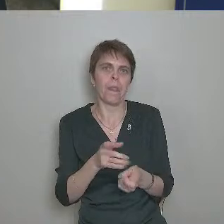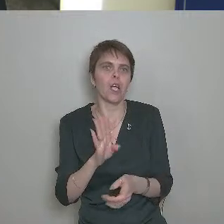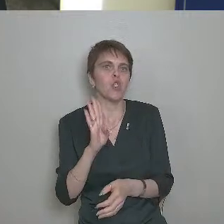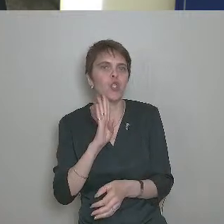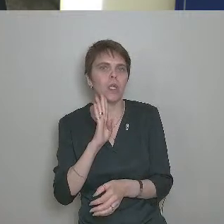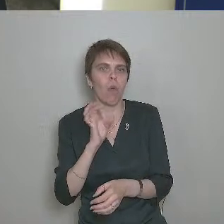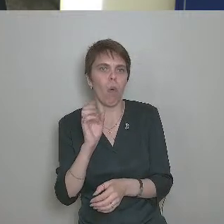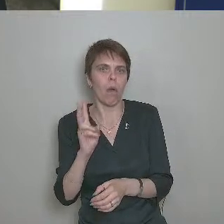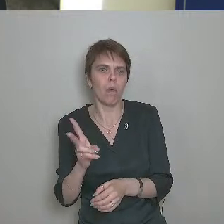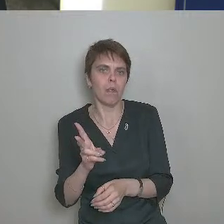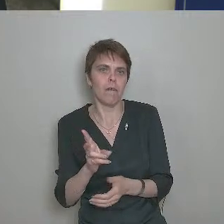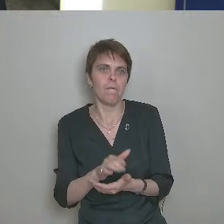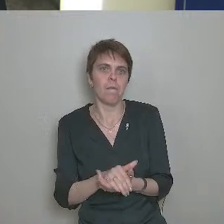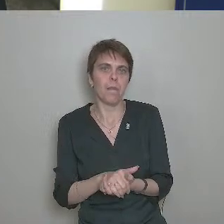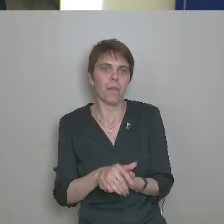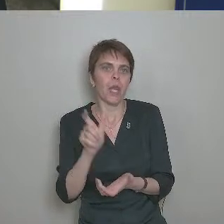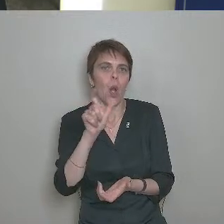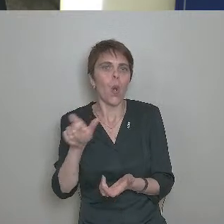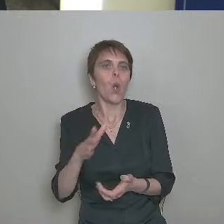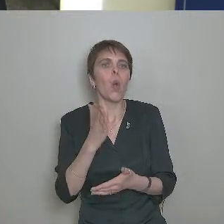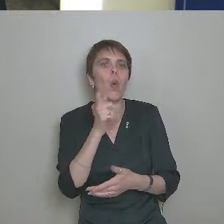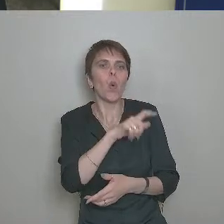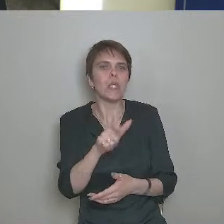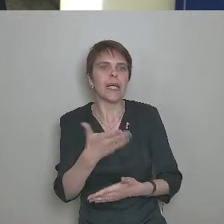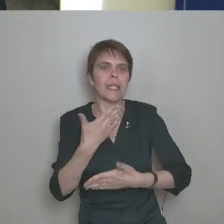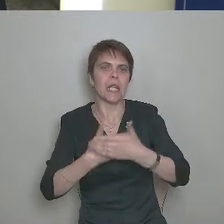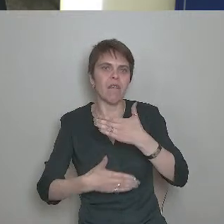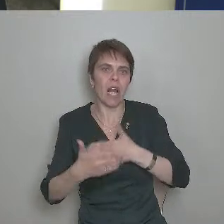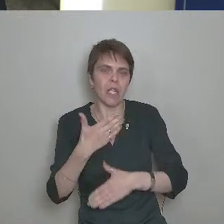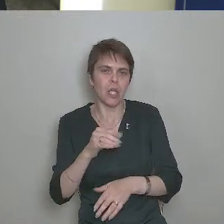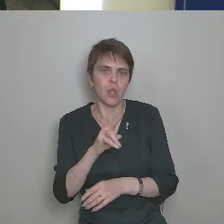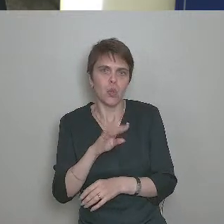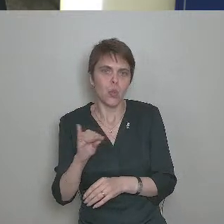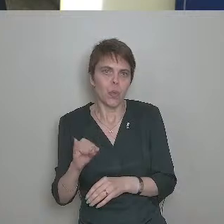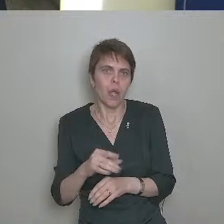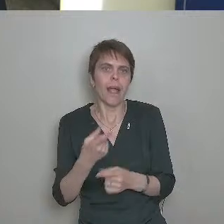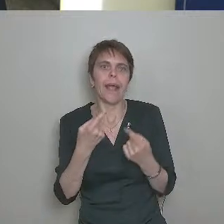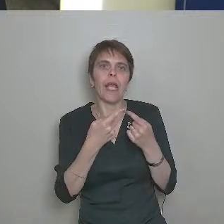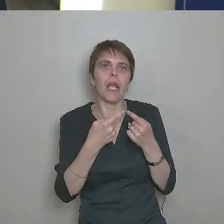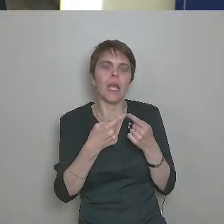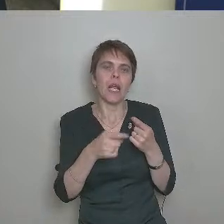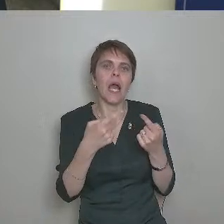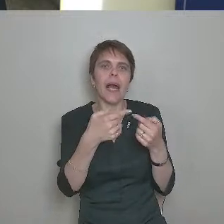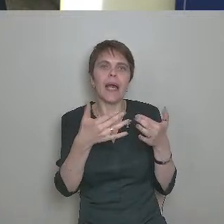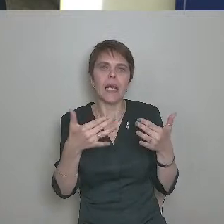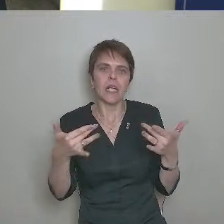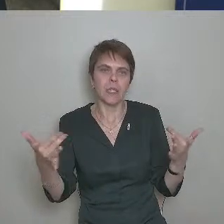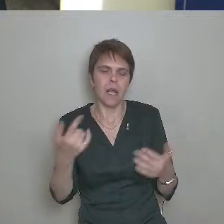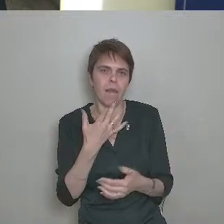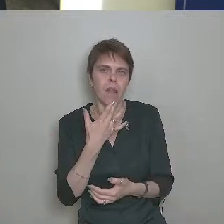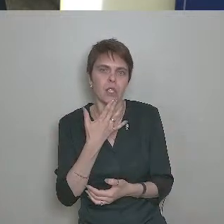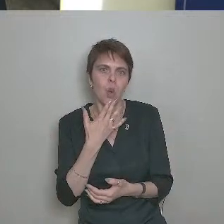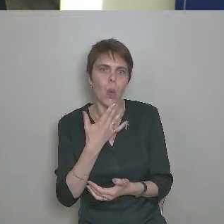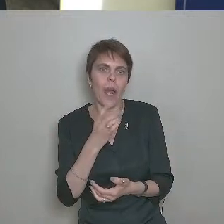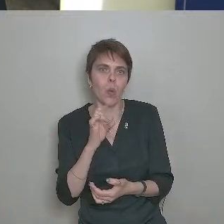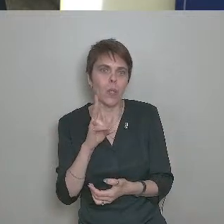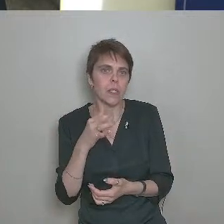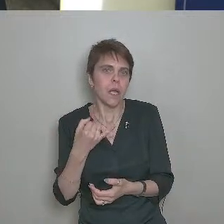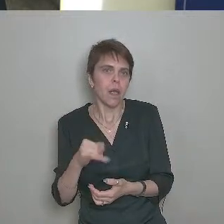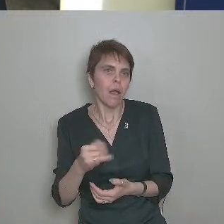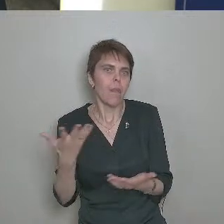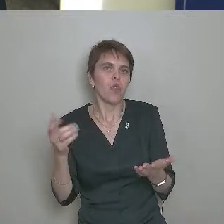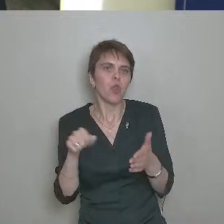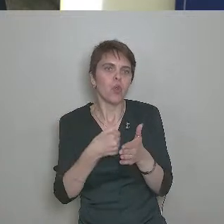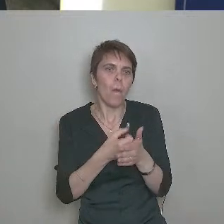they don't engage women at the local level into the party work. They don't have people